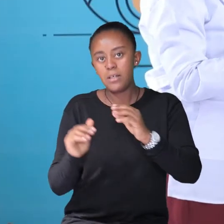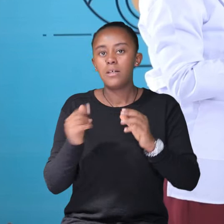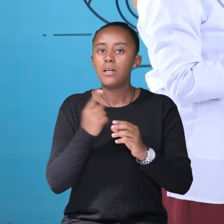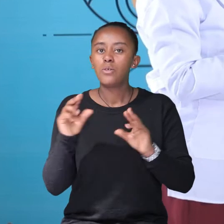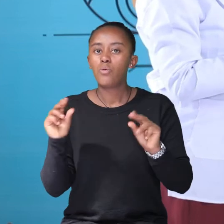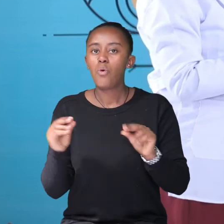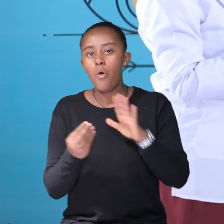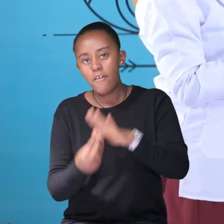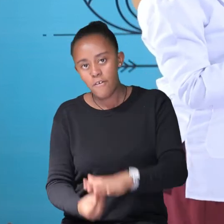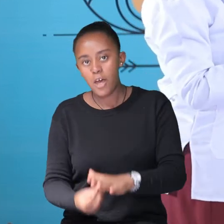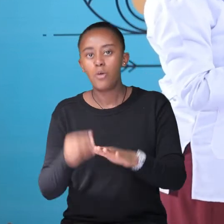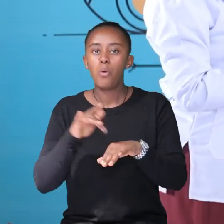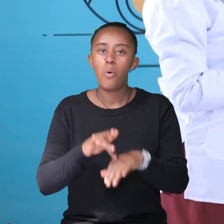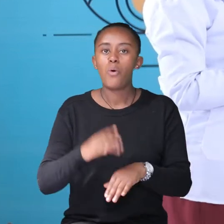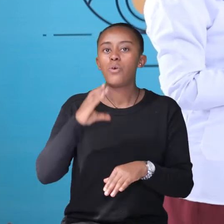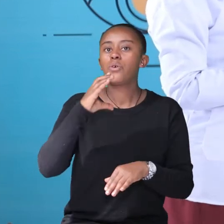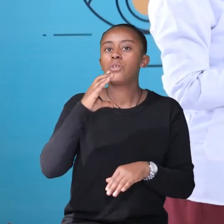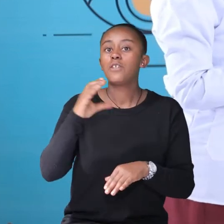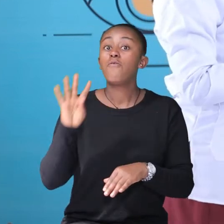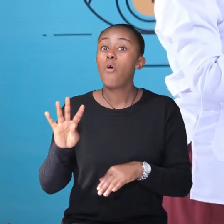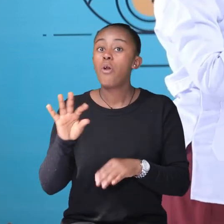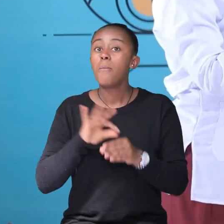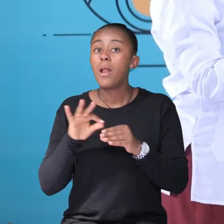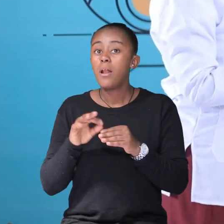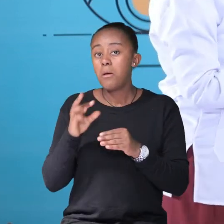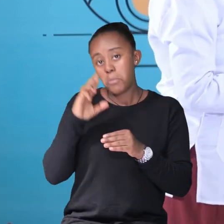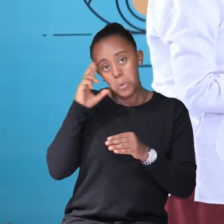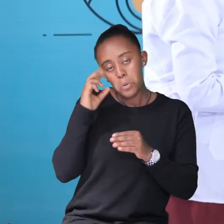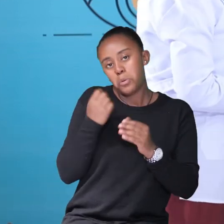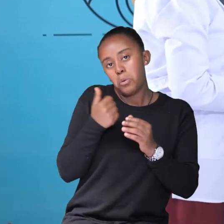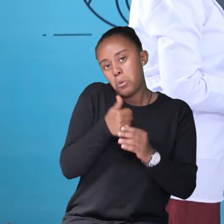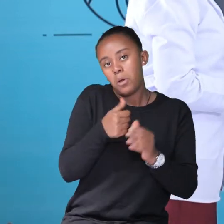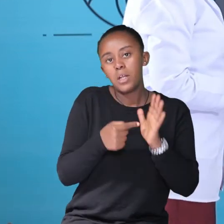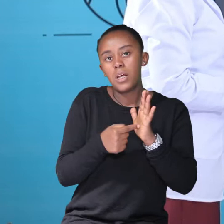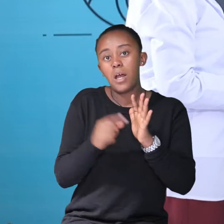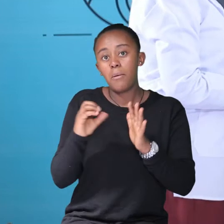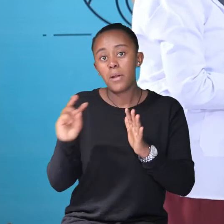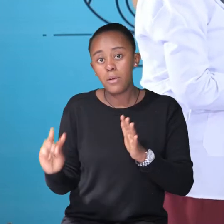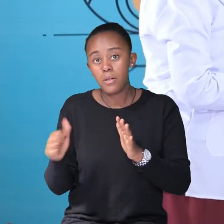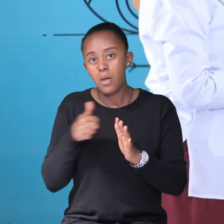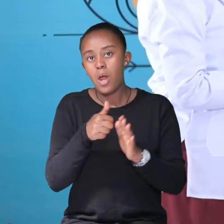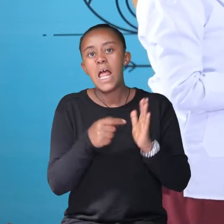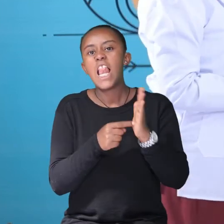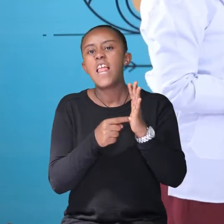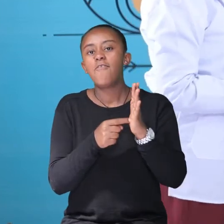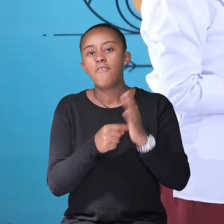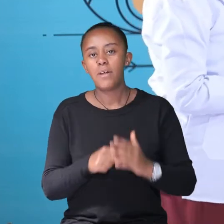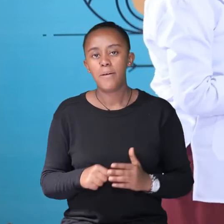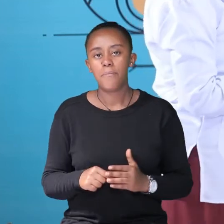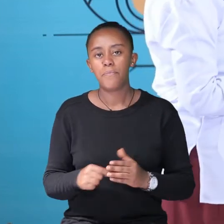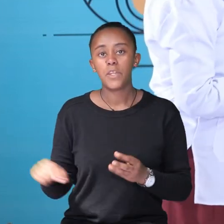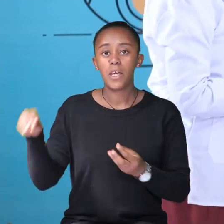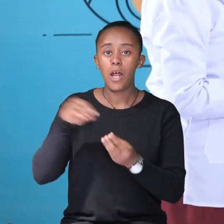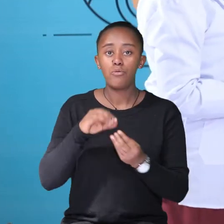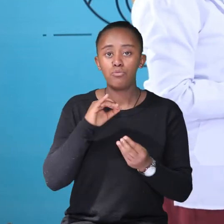no effect on C4 plants because they already store carbon dioxide in their leaf. In addition to